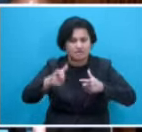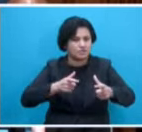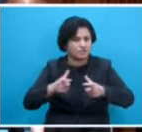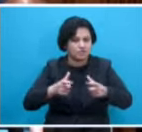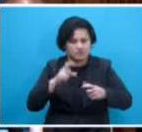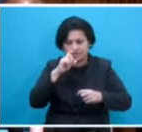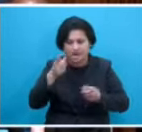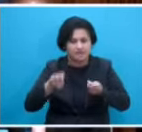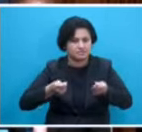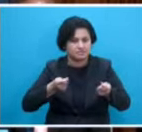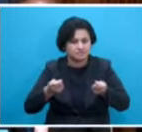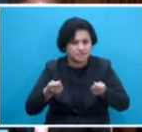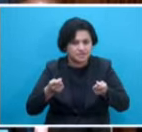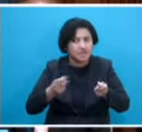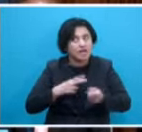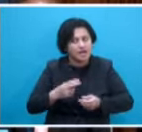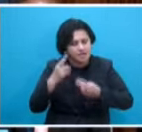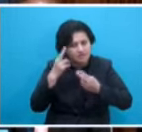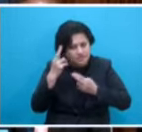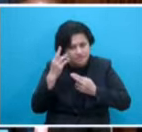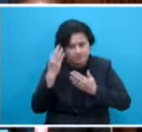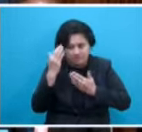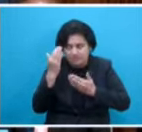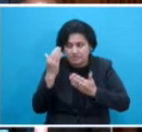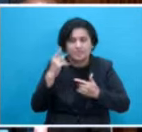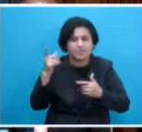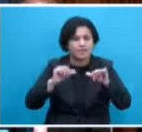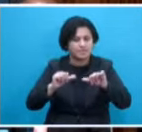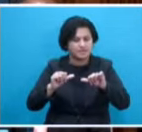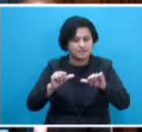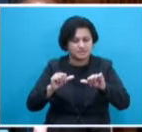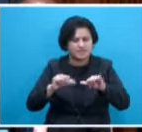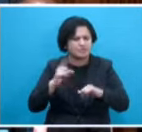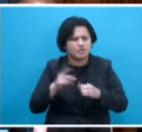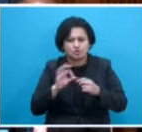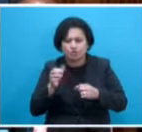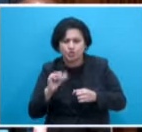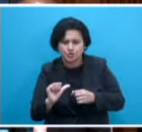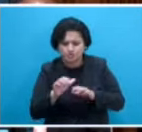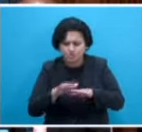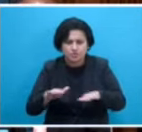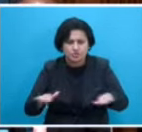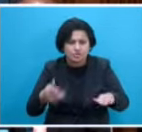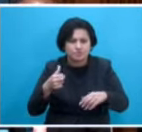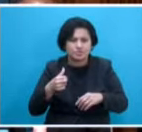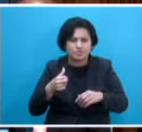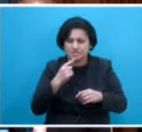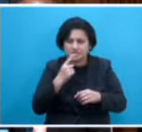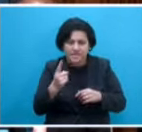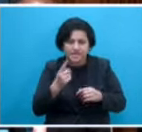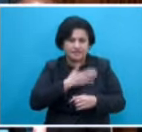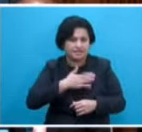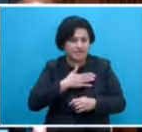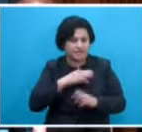for His Excellency the President to quote children about how they feel about the Constitution. But what about our many children who face the